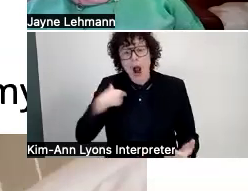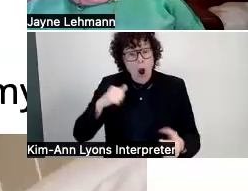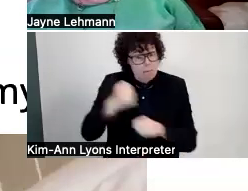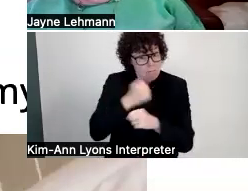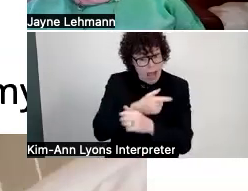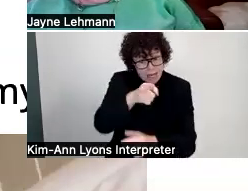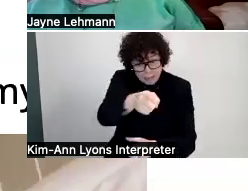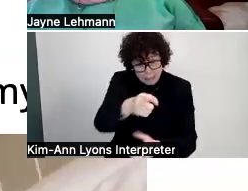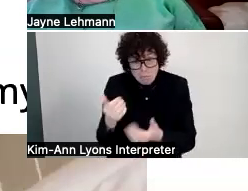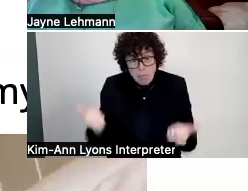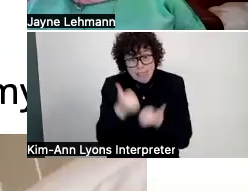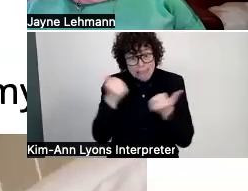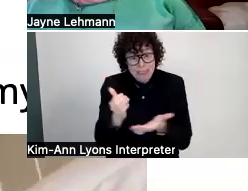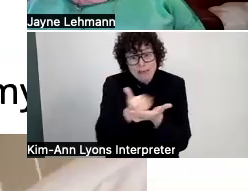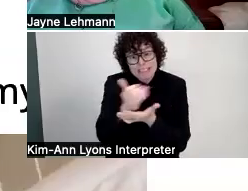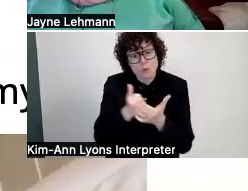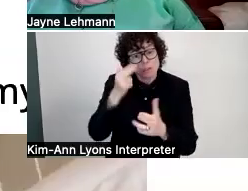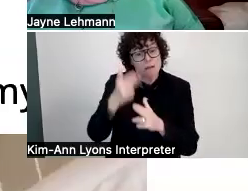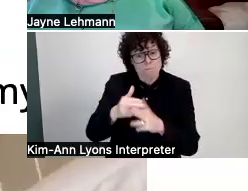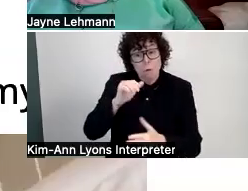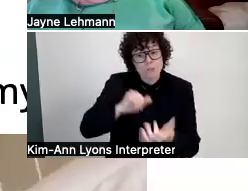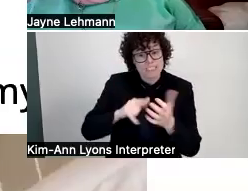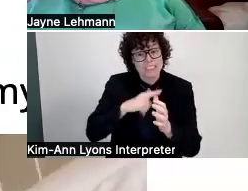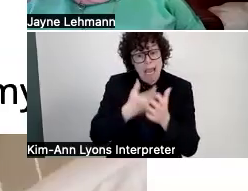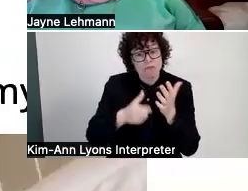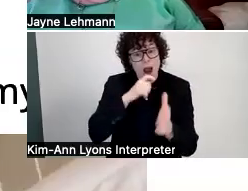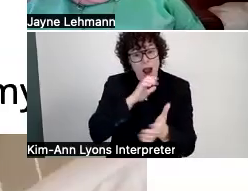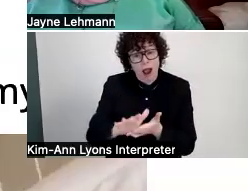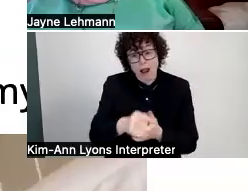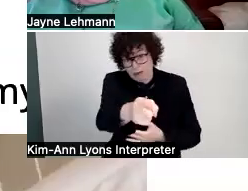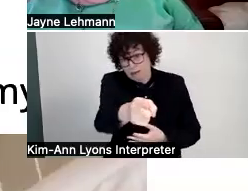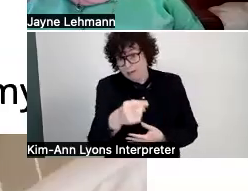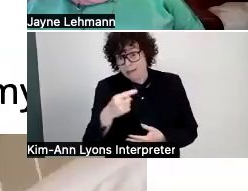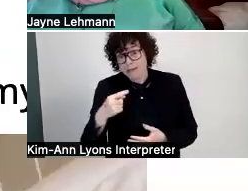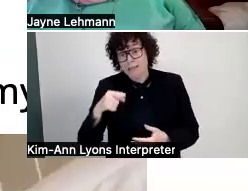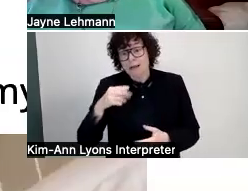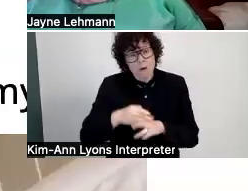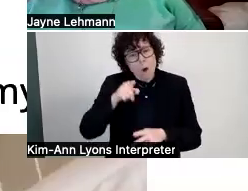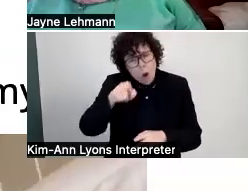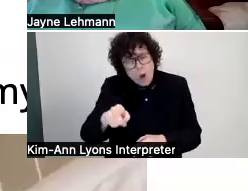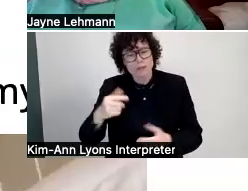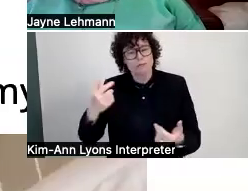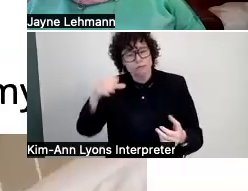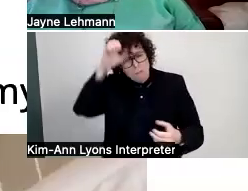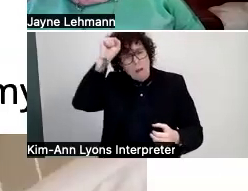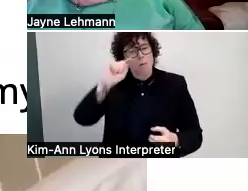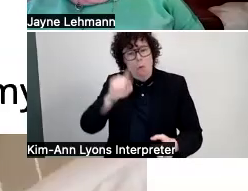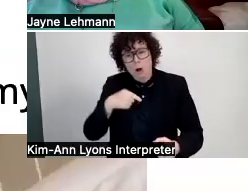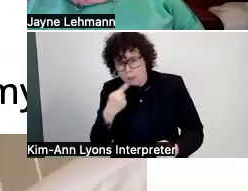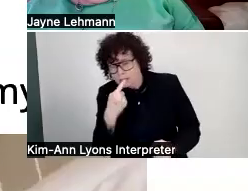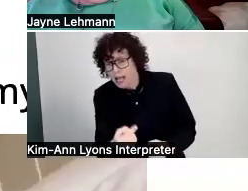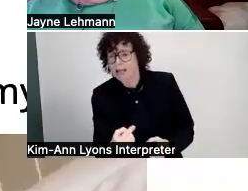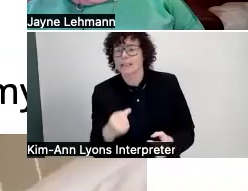see on the slide for her to remember what I've said to her. And they're often